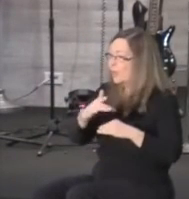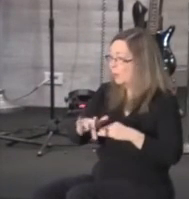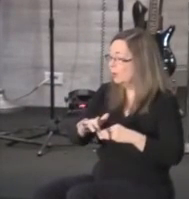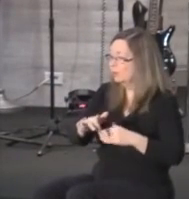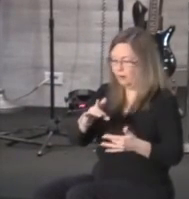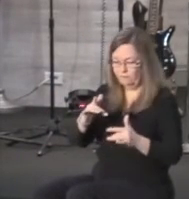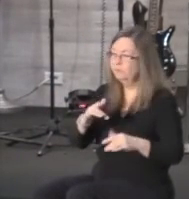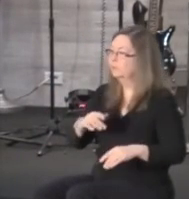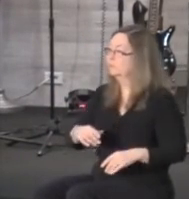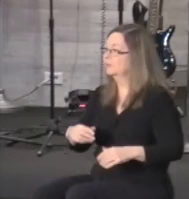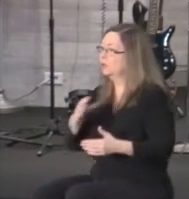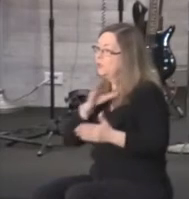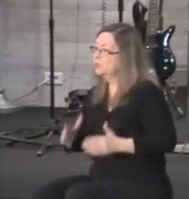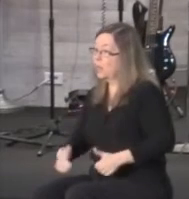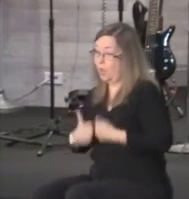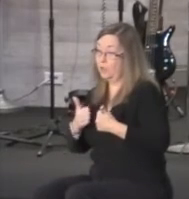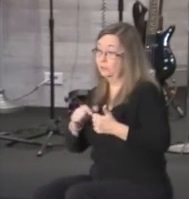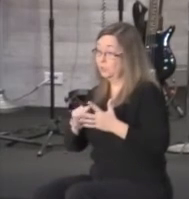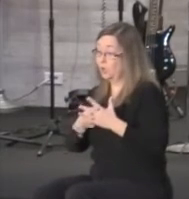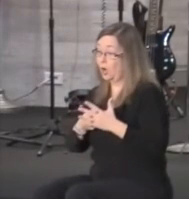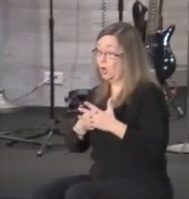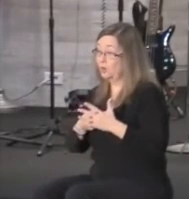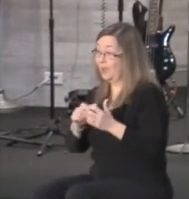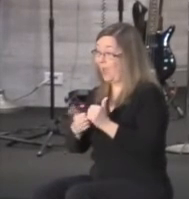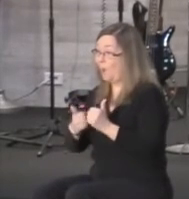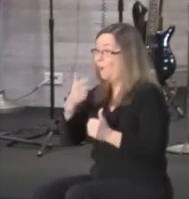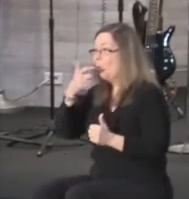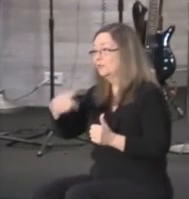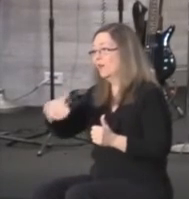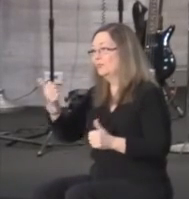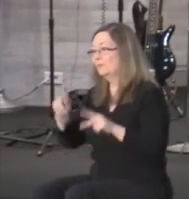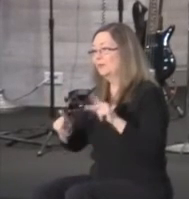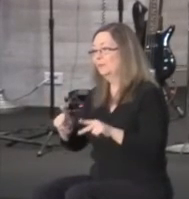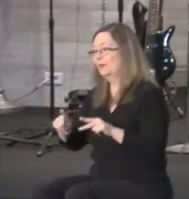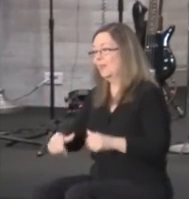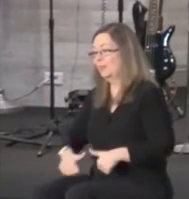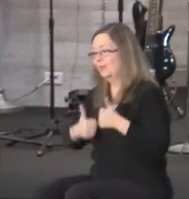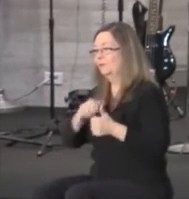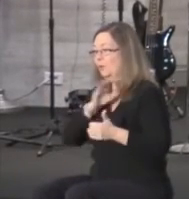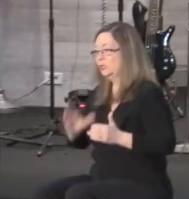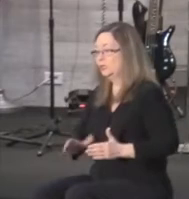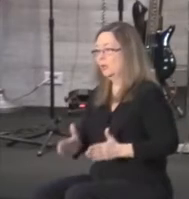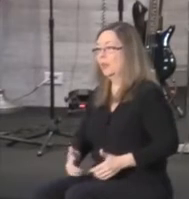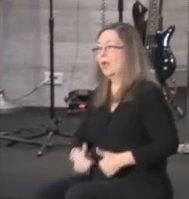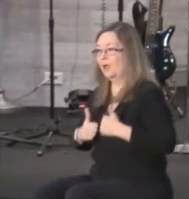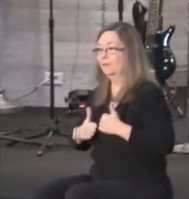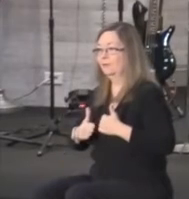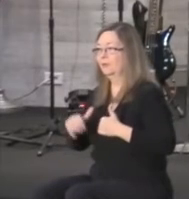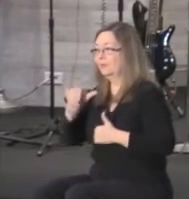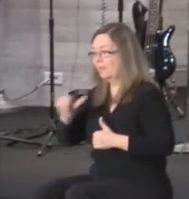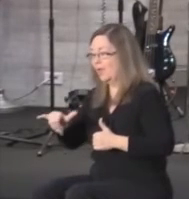But Christianity begins by watching someone else live out their life. That's where we